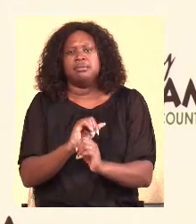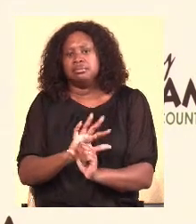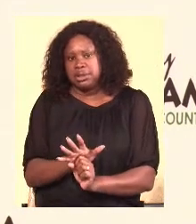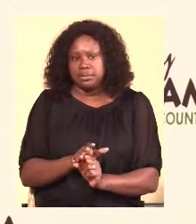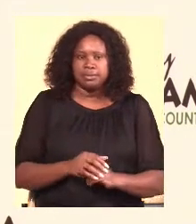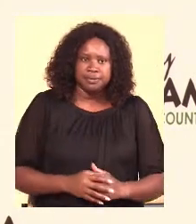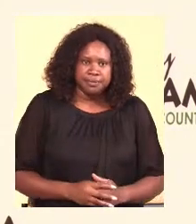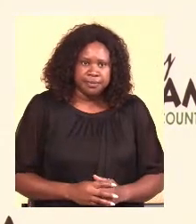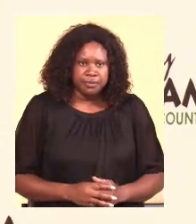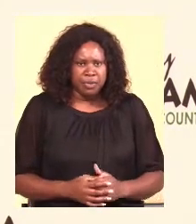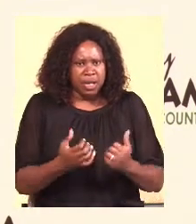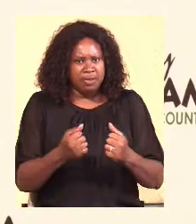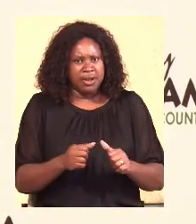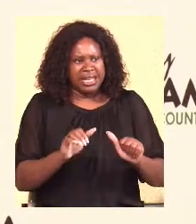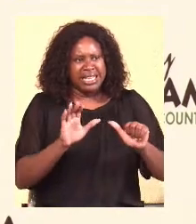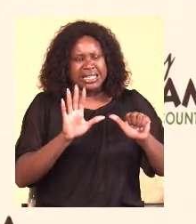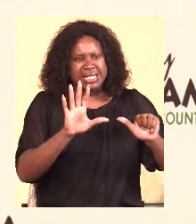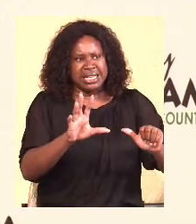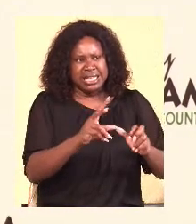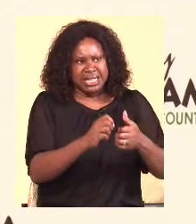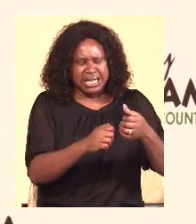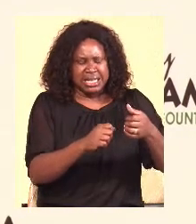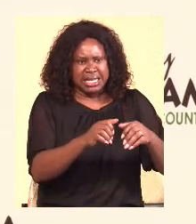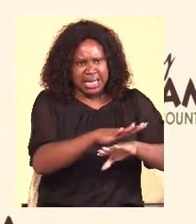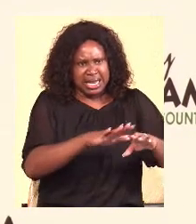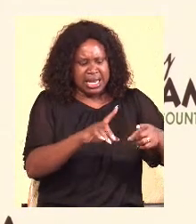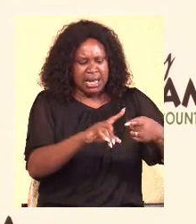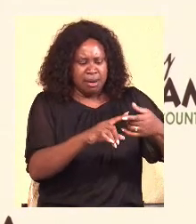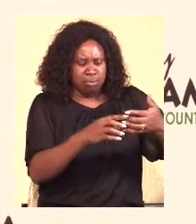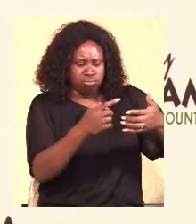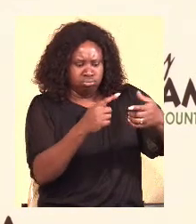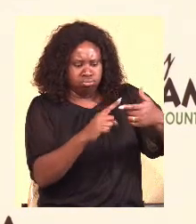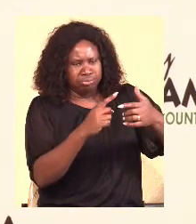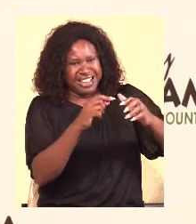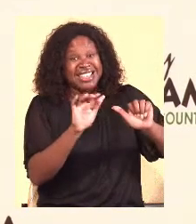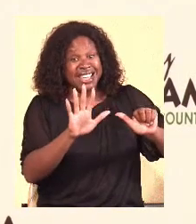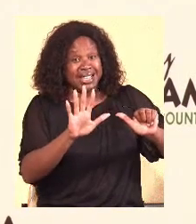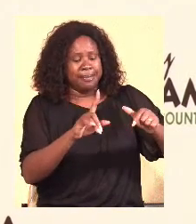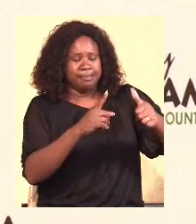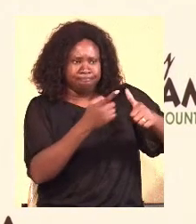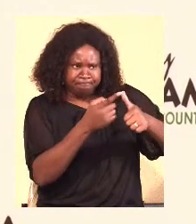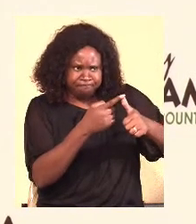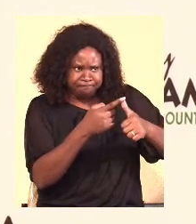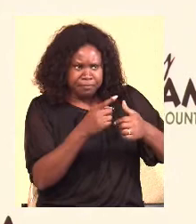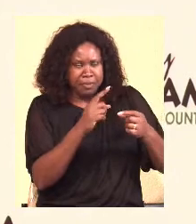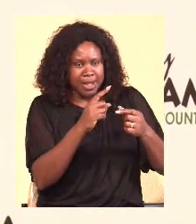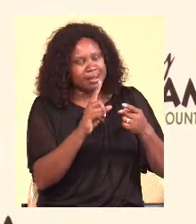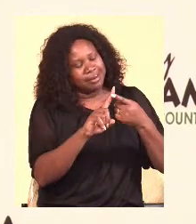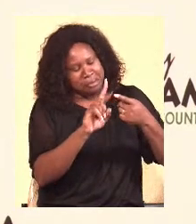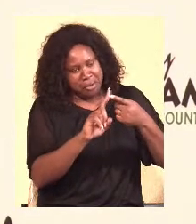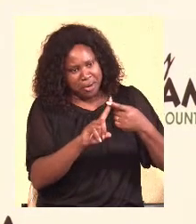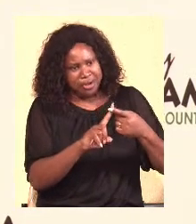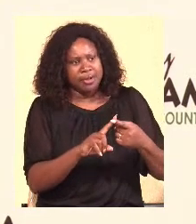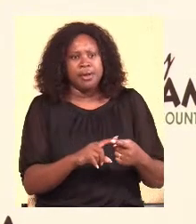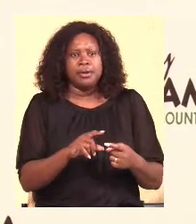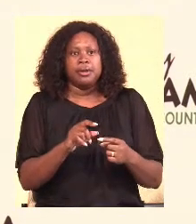have 6 thematic areas that they will cover. Number 1 is COVID-19 diagnostics. This group